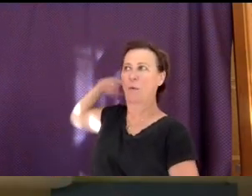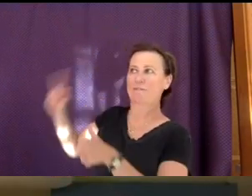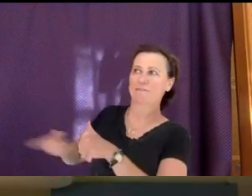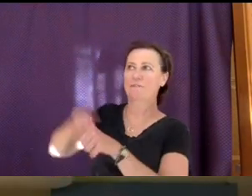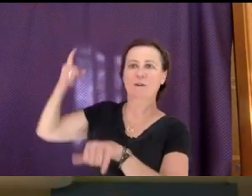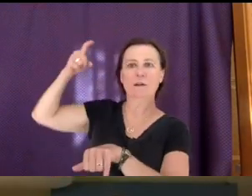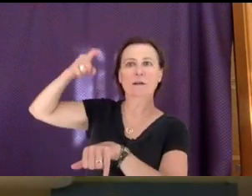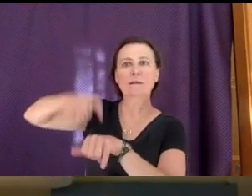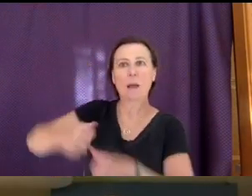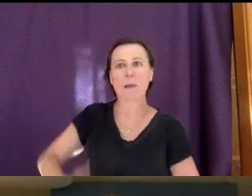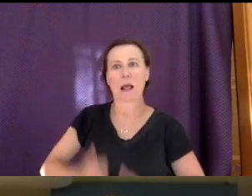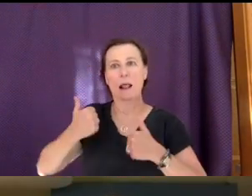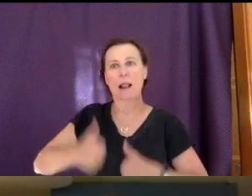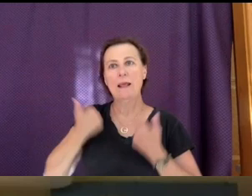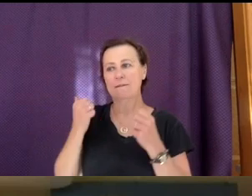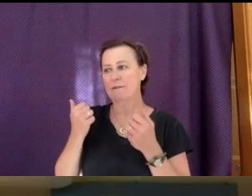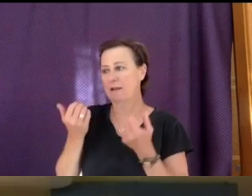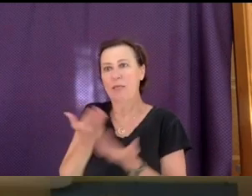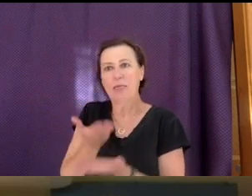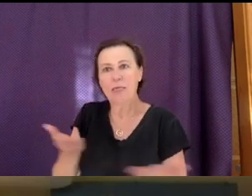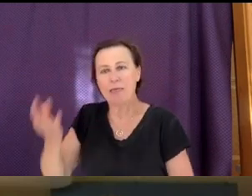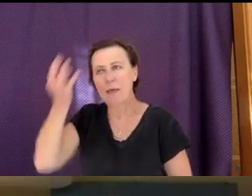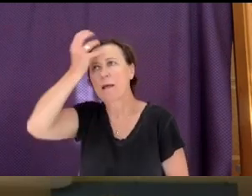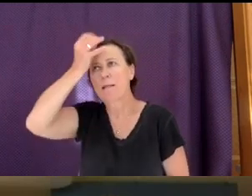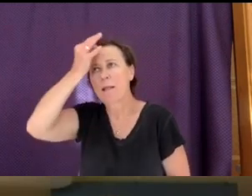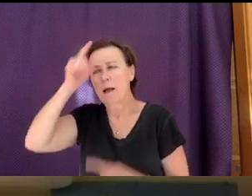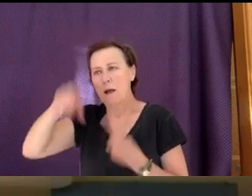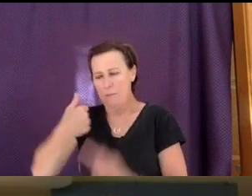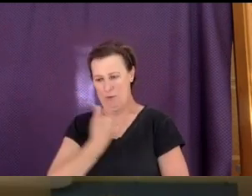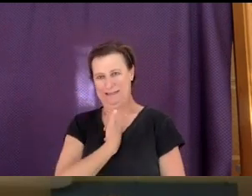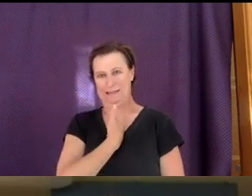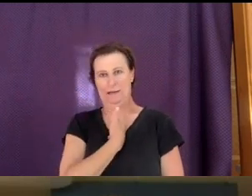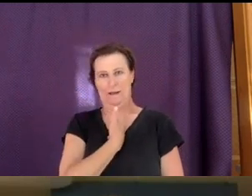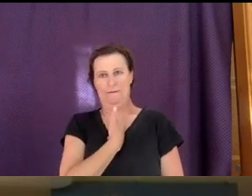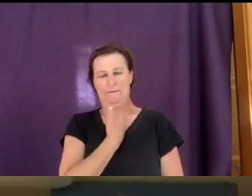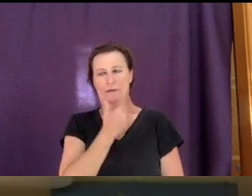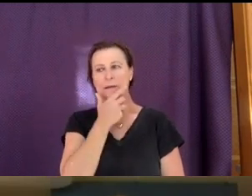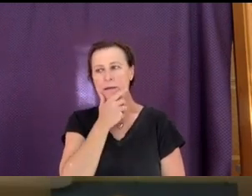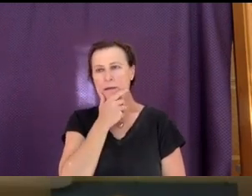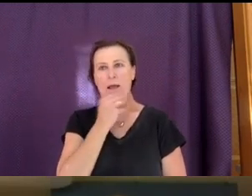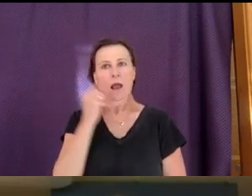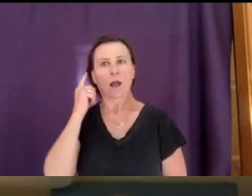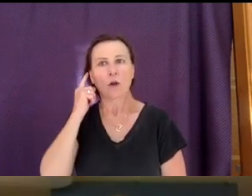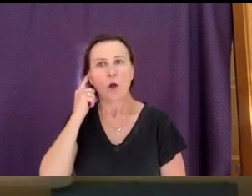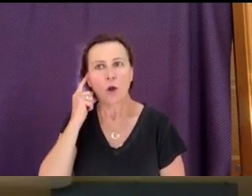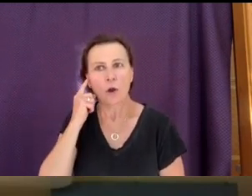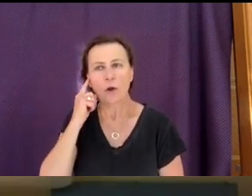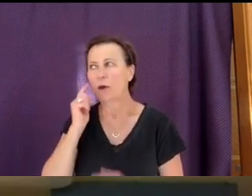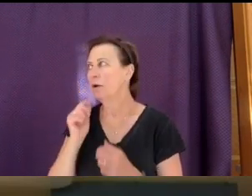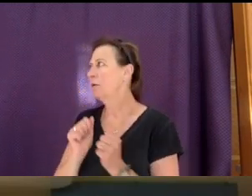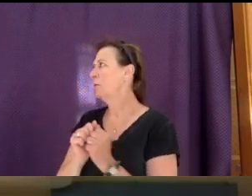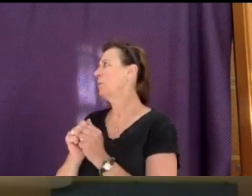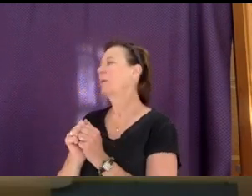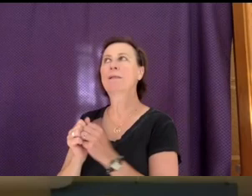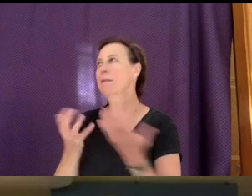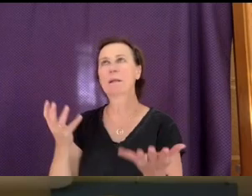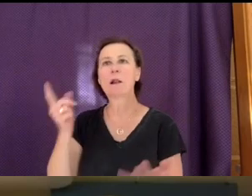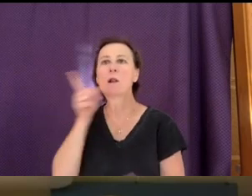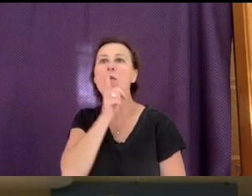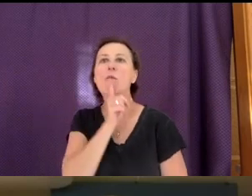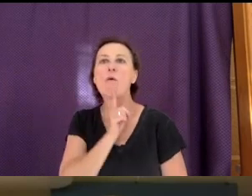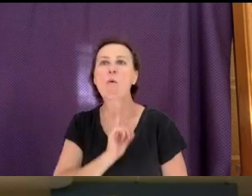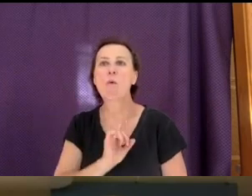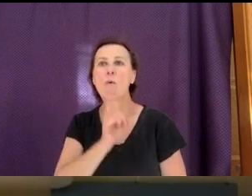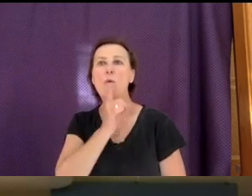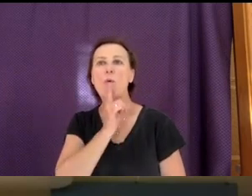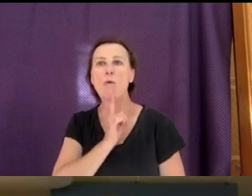creature contemplated itself and heard with a sudden unaccountable loneliness the whisper